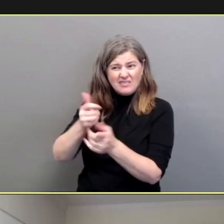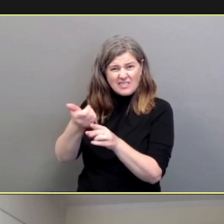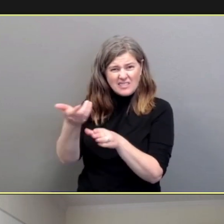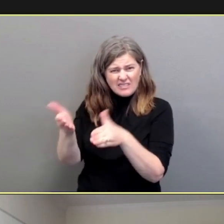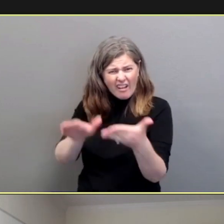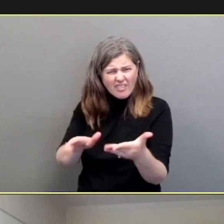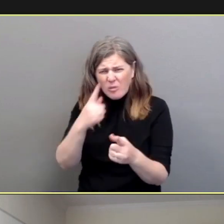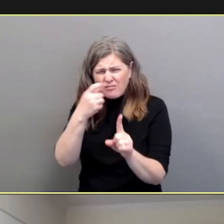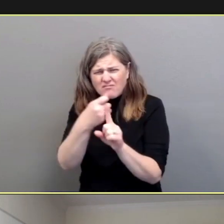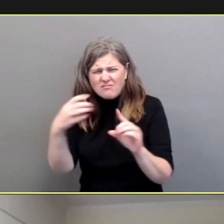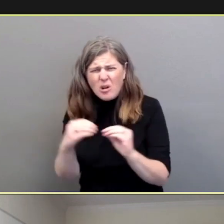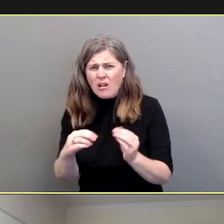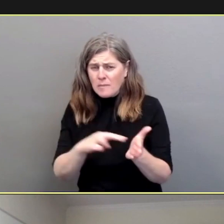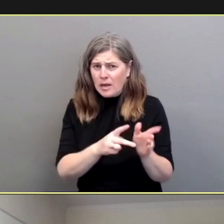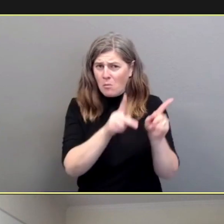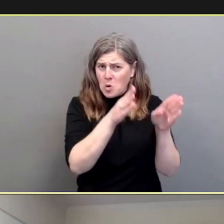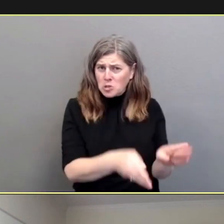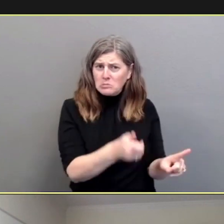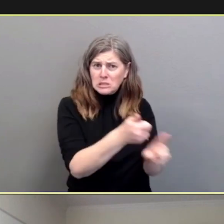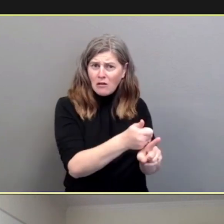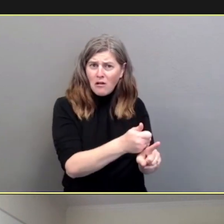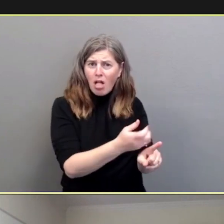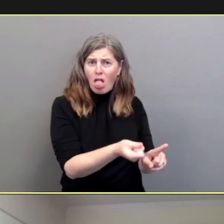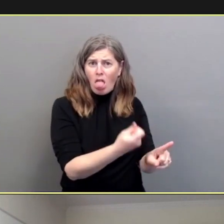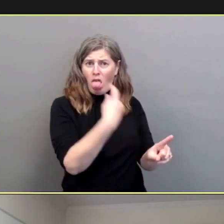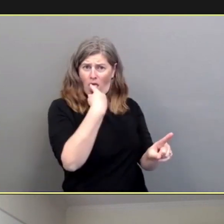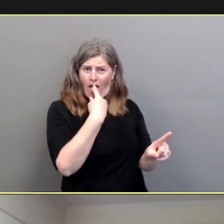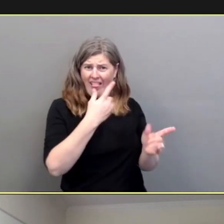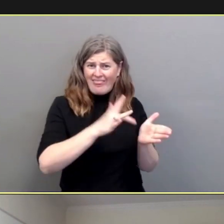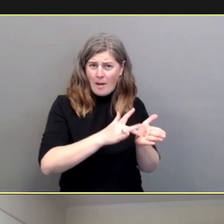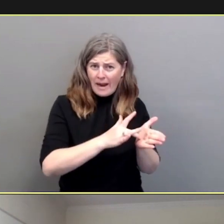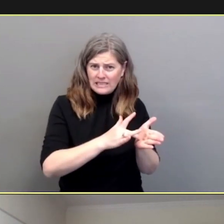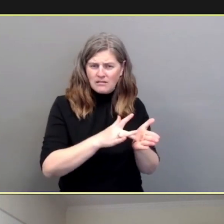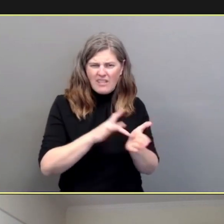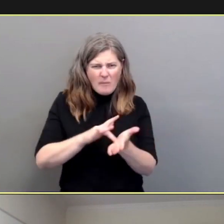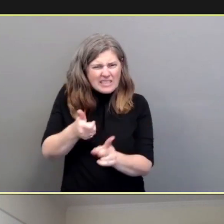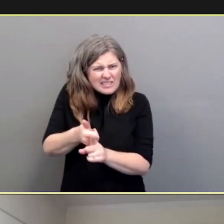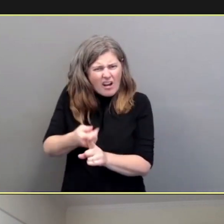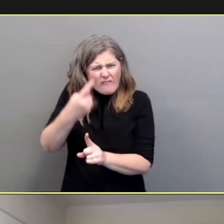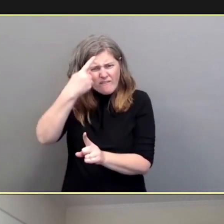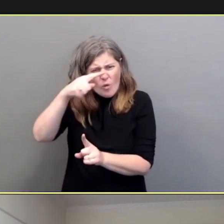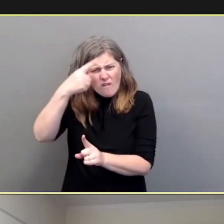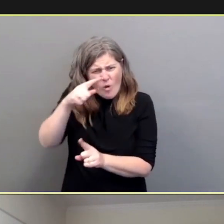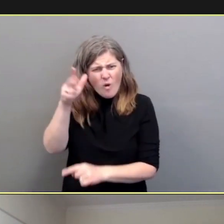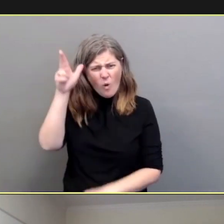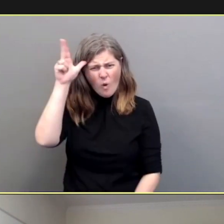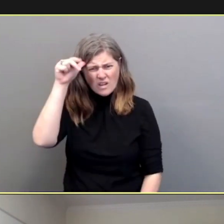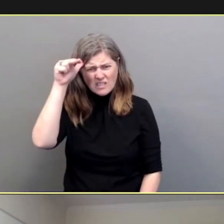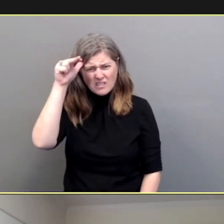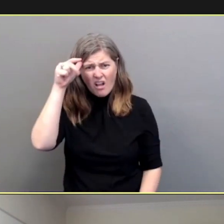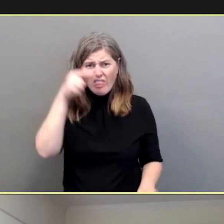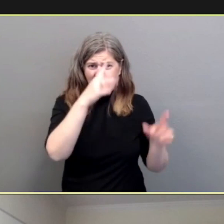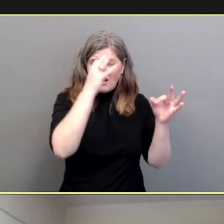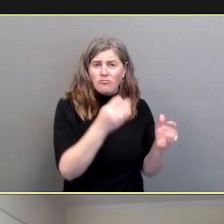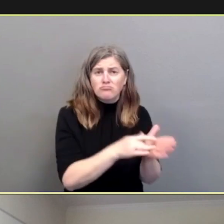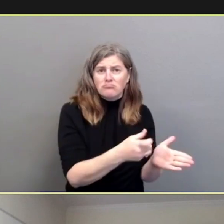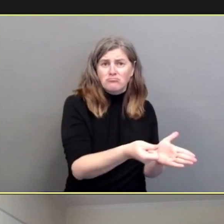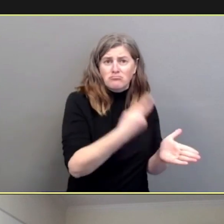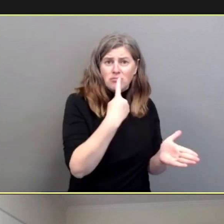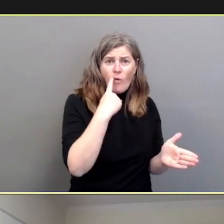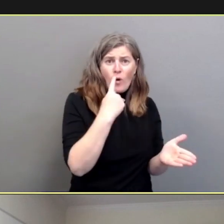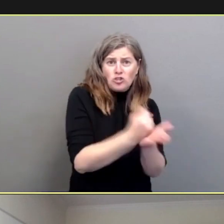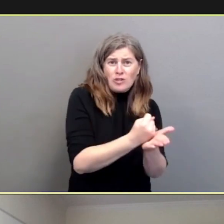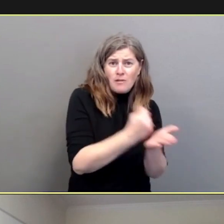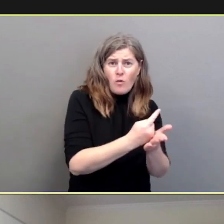someone took the medicine designed for horses as a potential COVID treatment